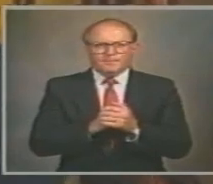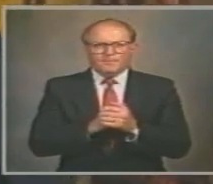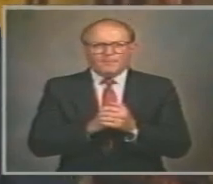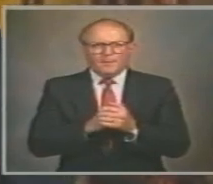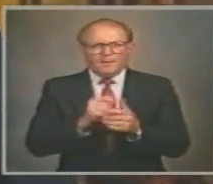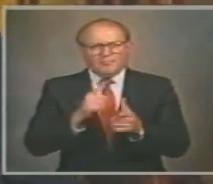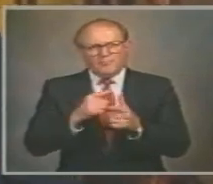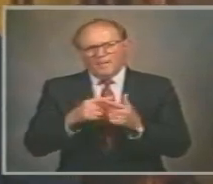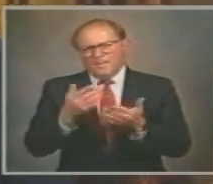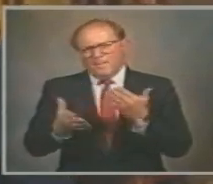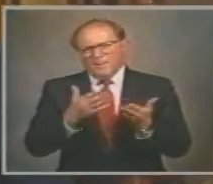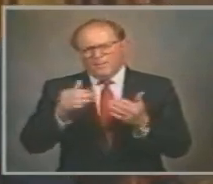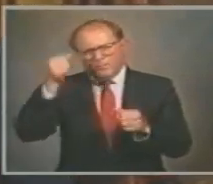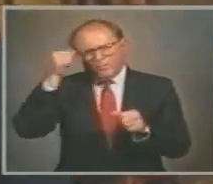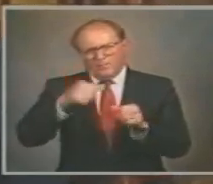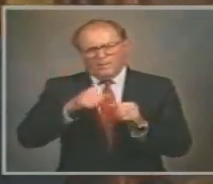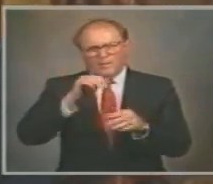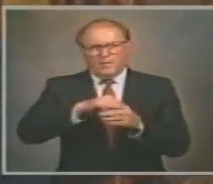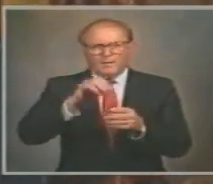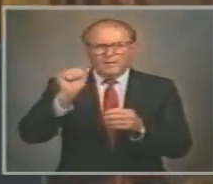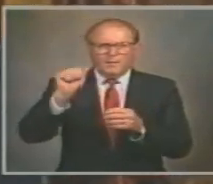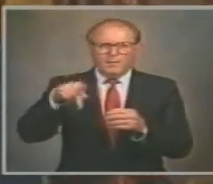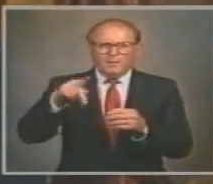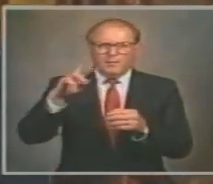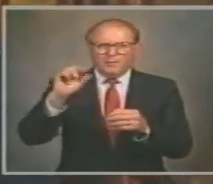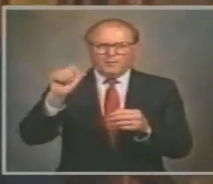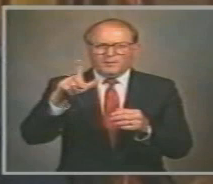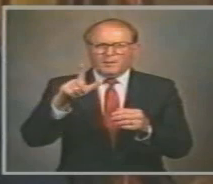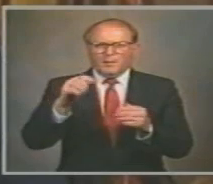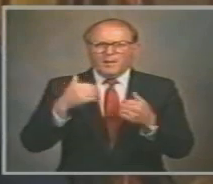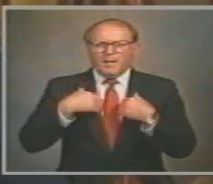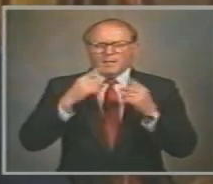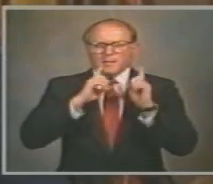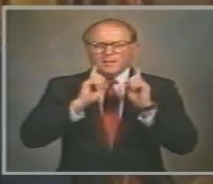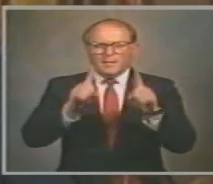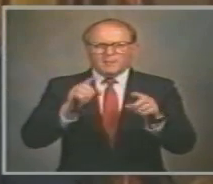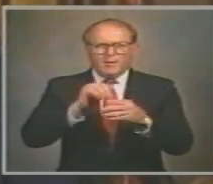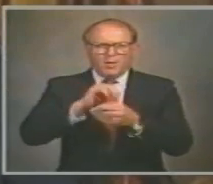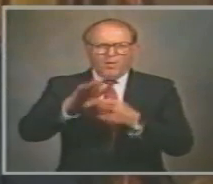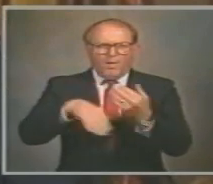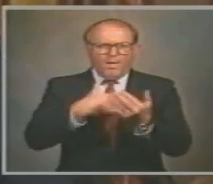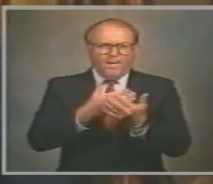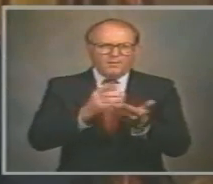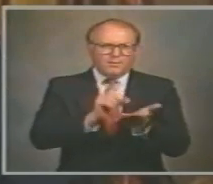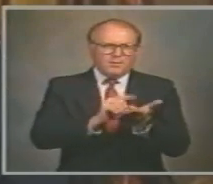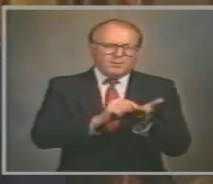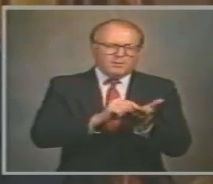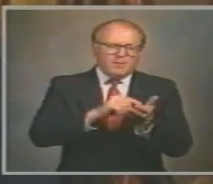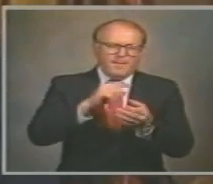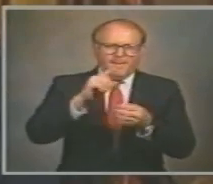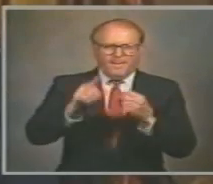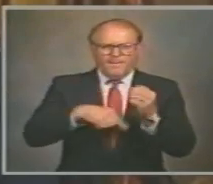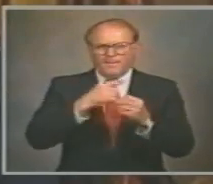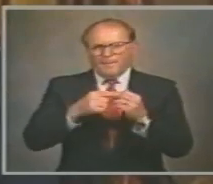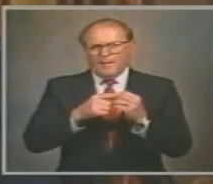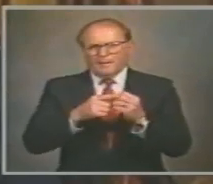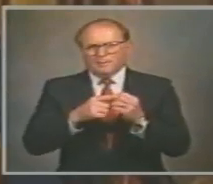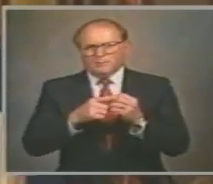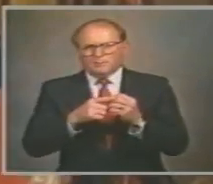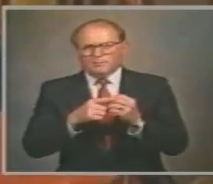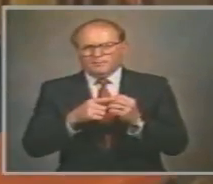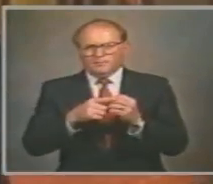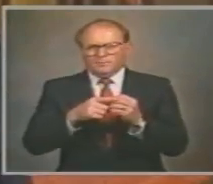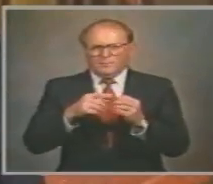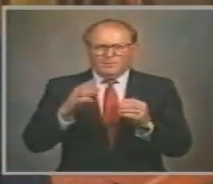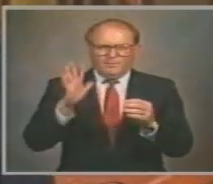Then, perhaps you remember that in April of this year, there was the announcement in all of the news media of that, what was termed by physicist